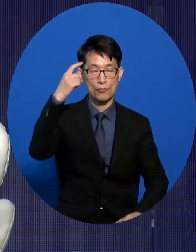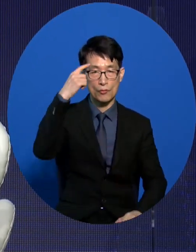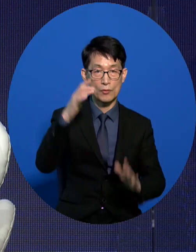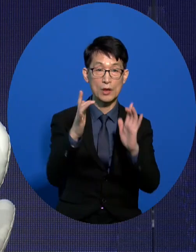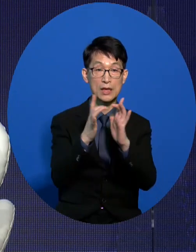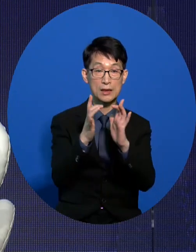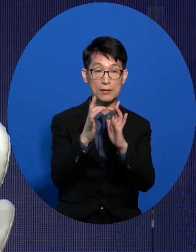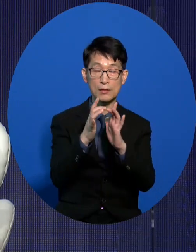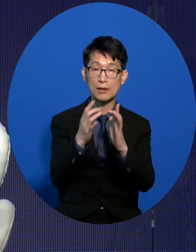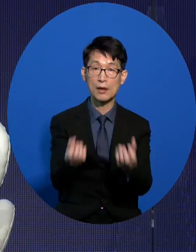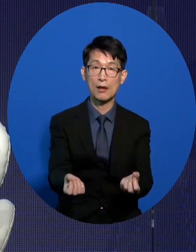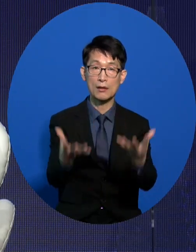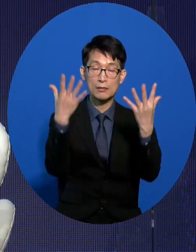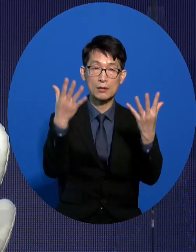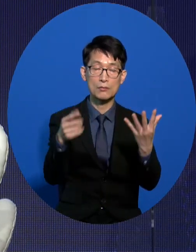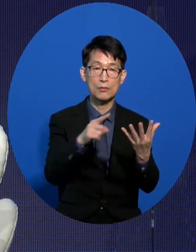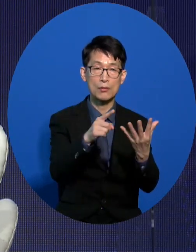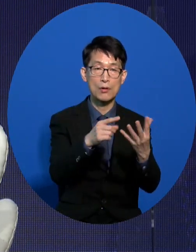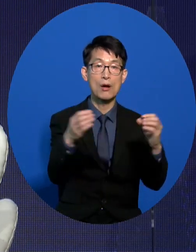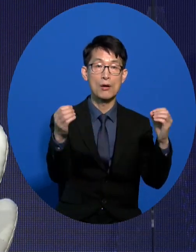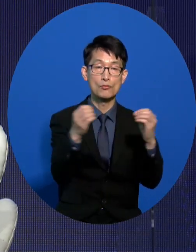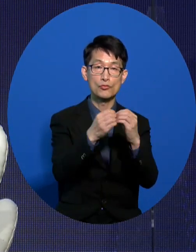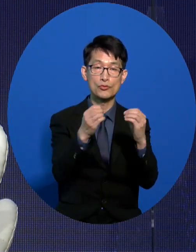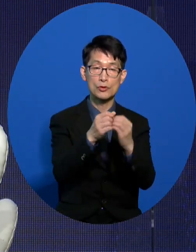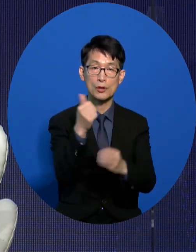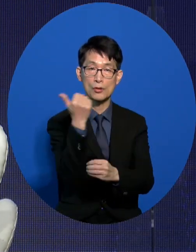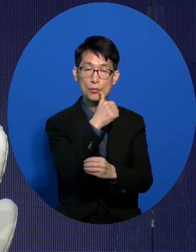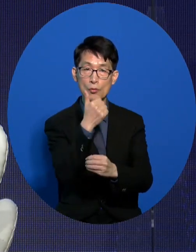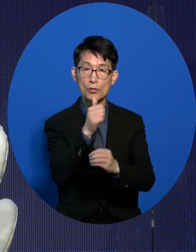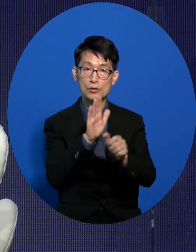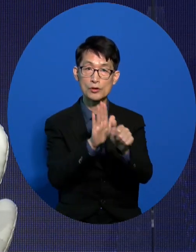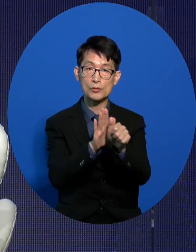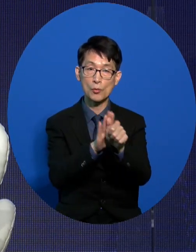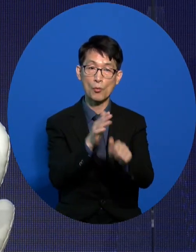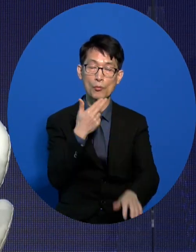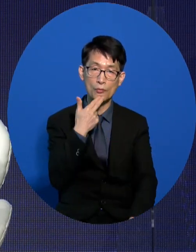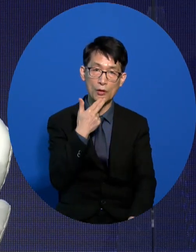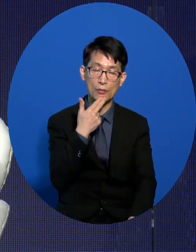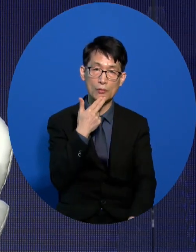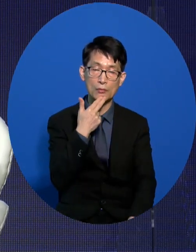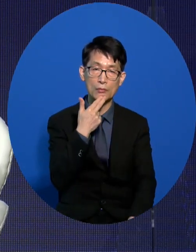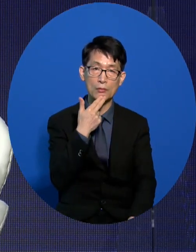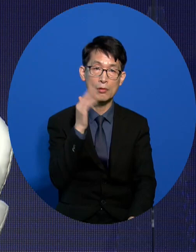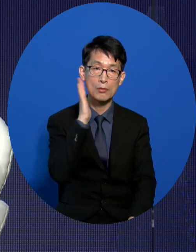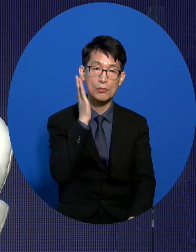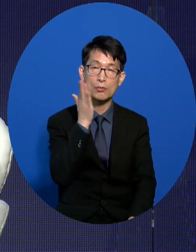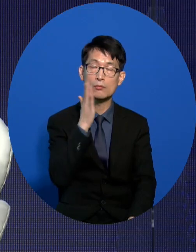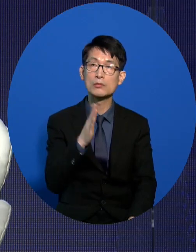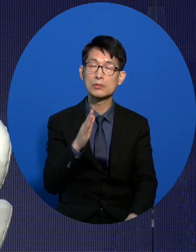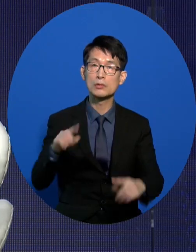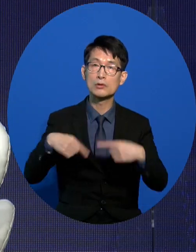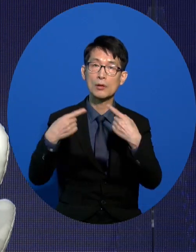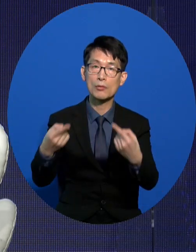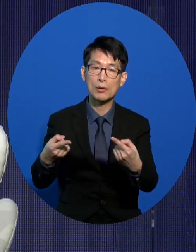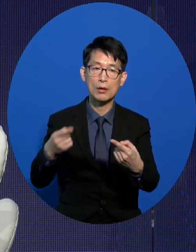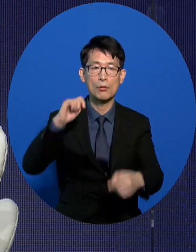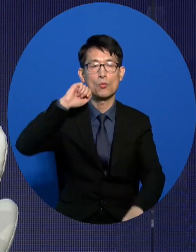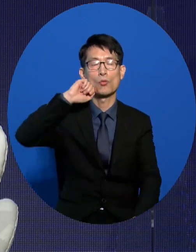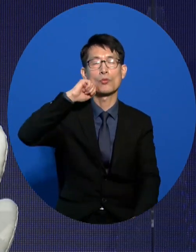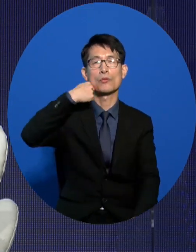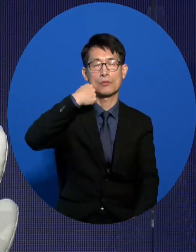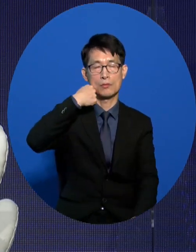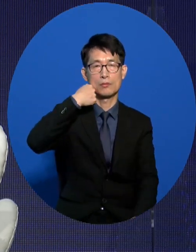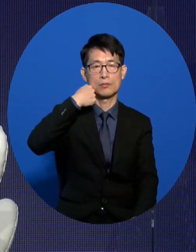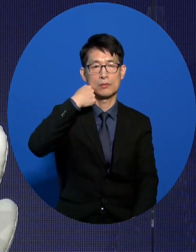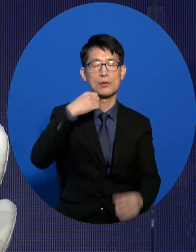because many of the events that were held online, also for them, without text translation supported to